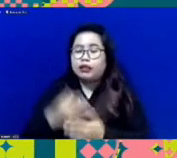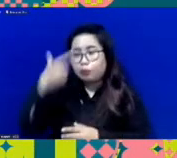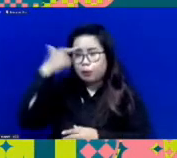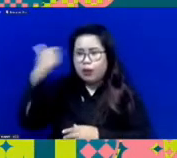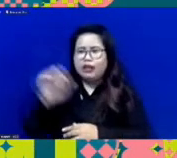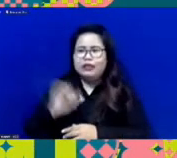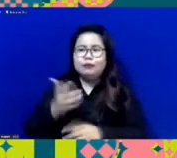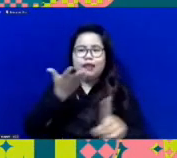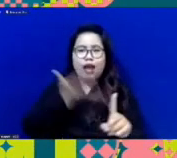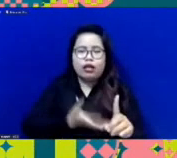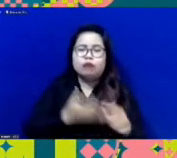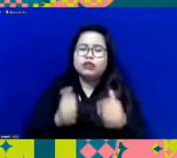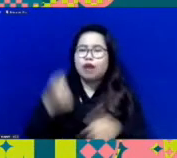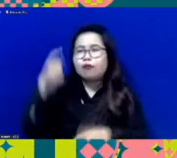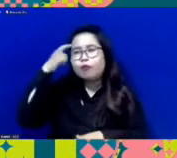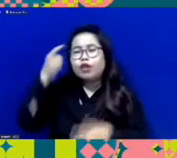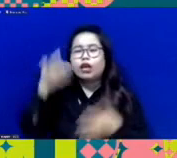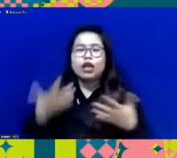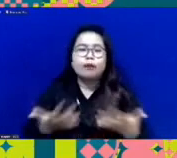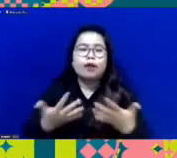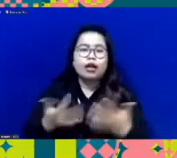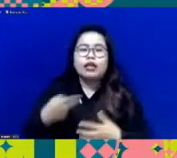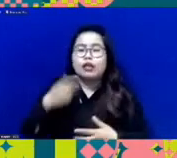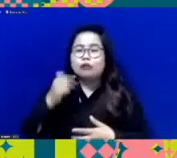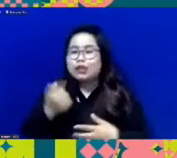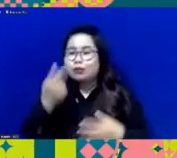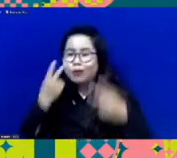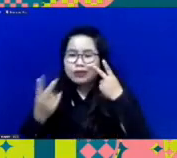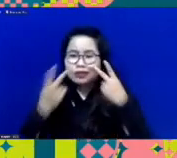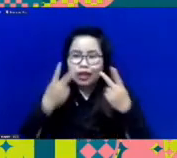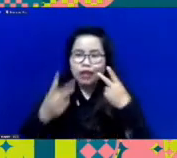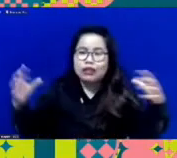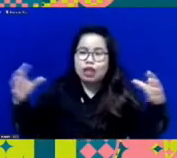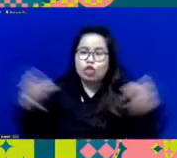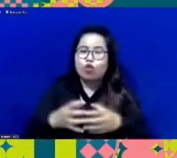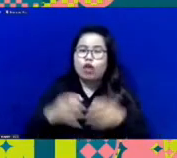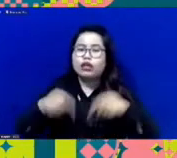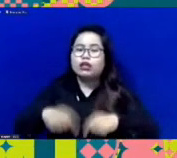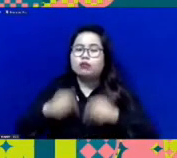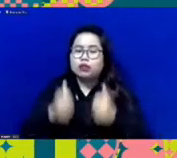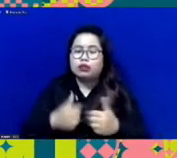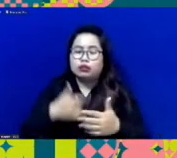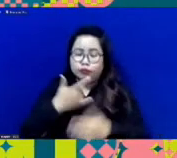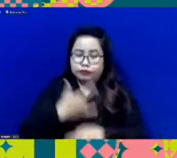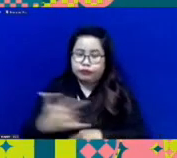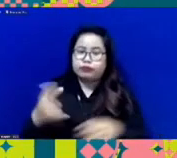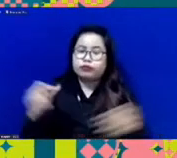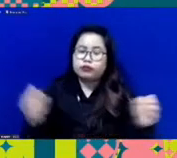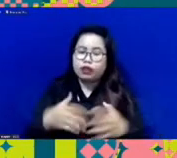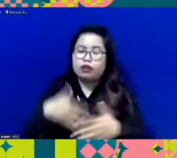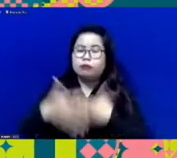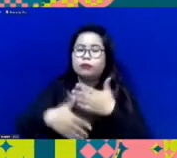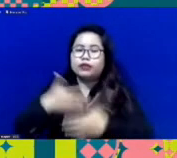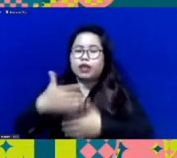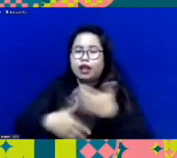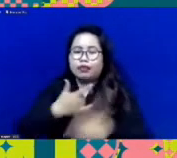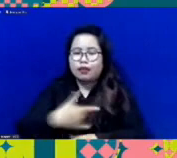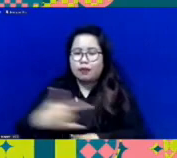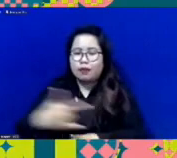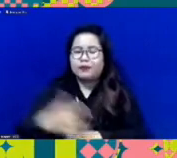unity present? So before, as the V20 opened, you saw the blessing that took